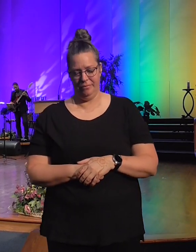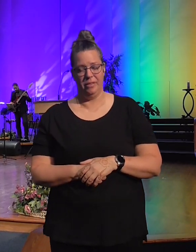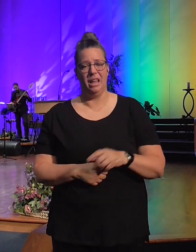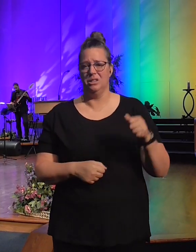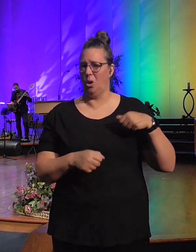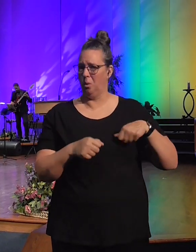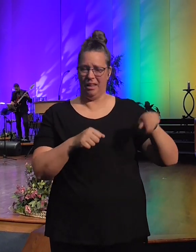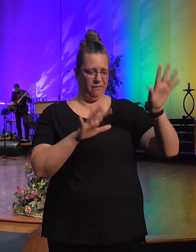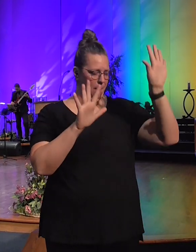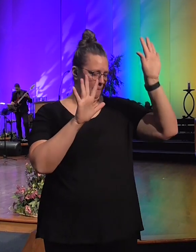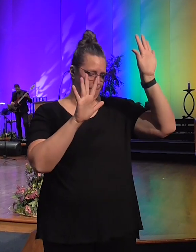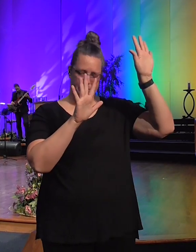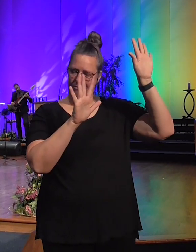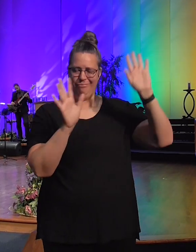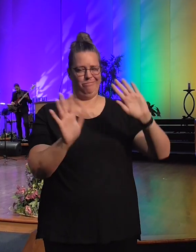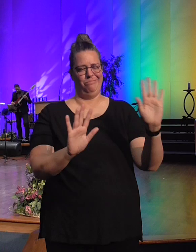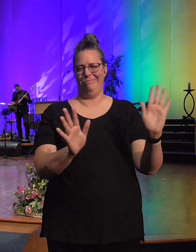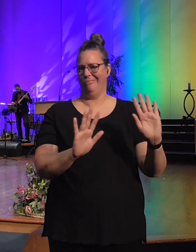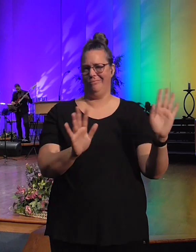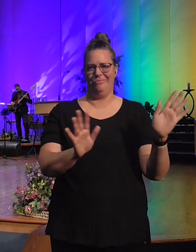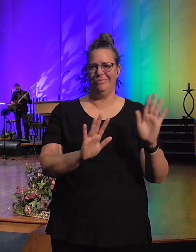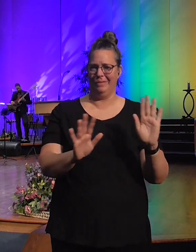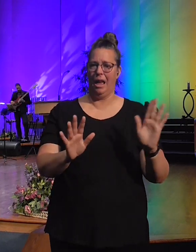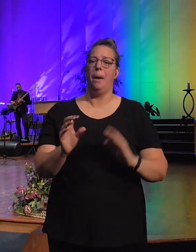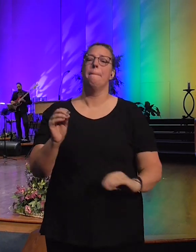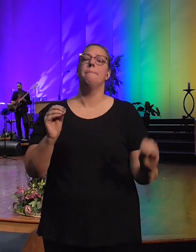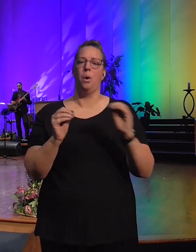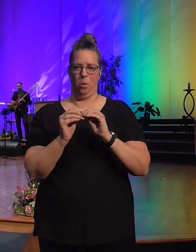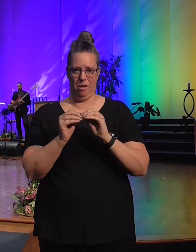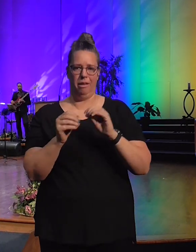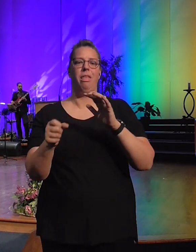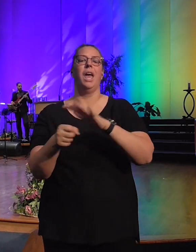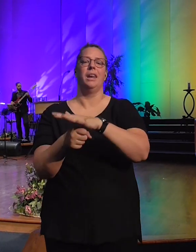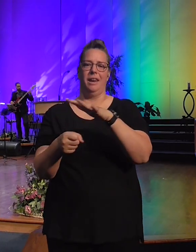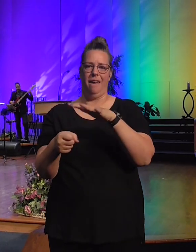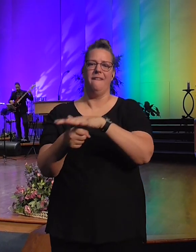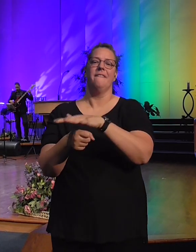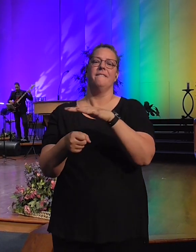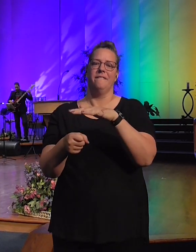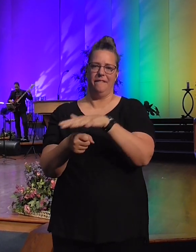Don't give in to giving up, 'cause there's more than enough.